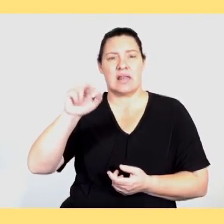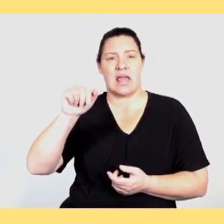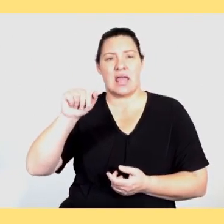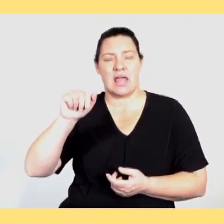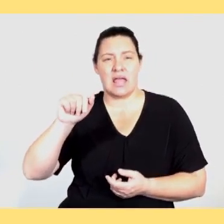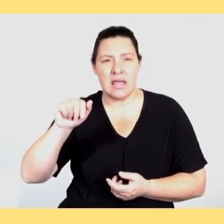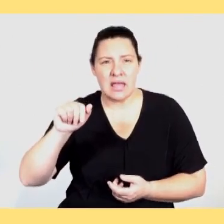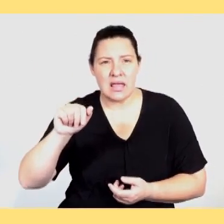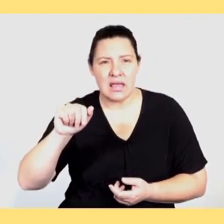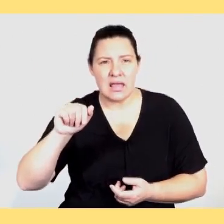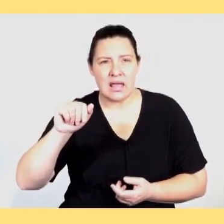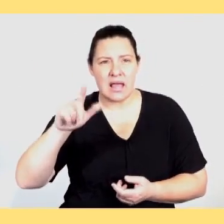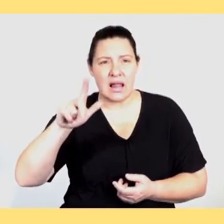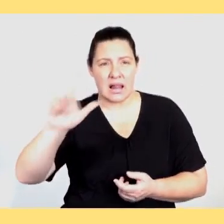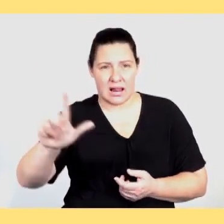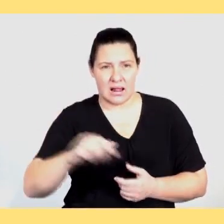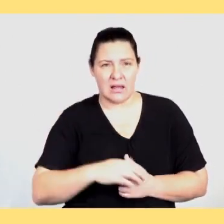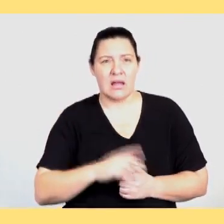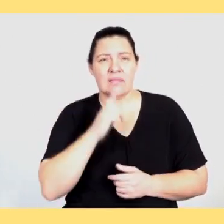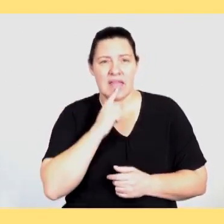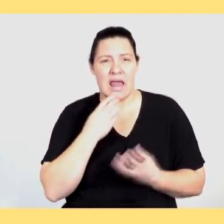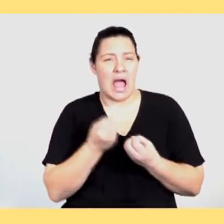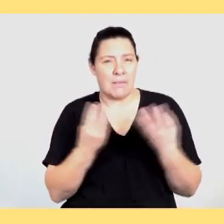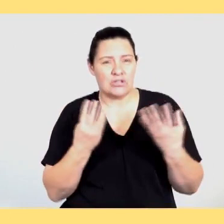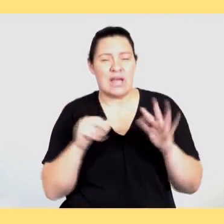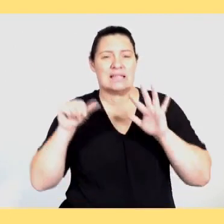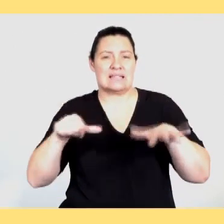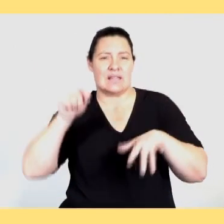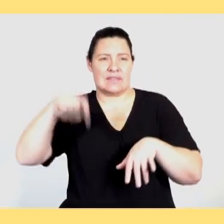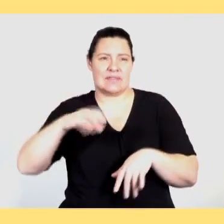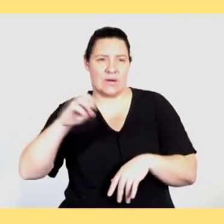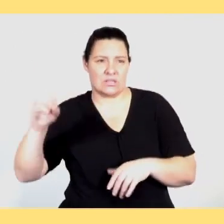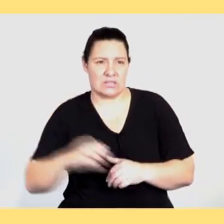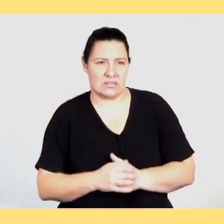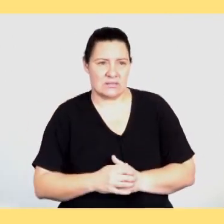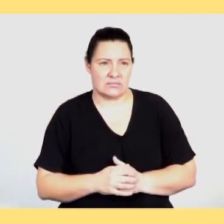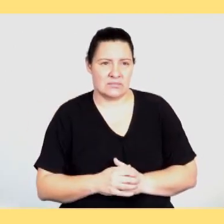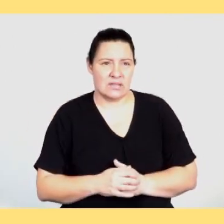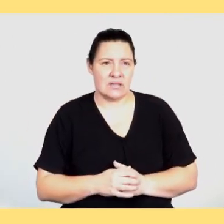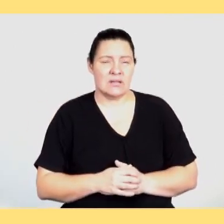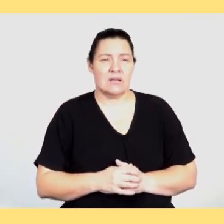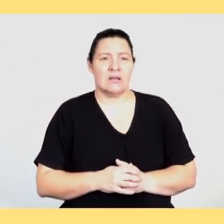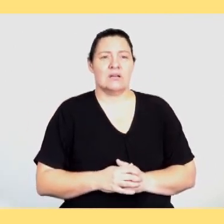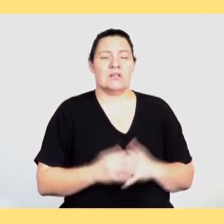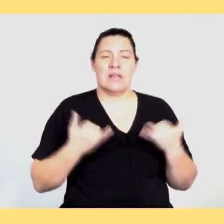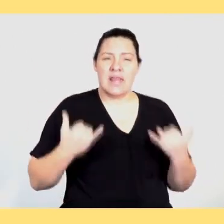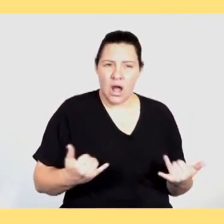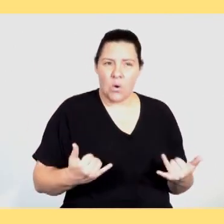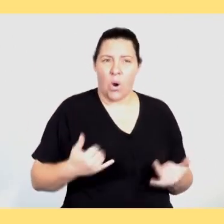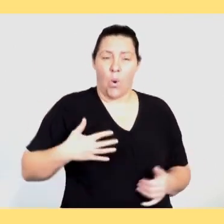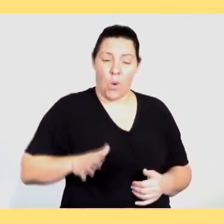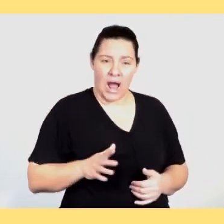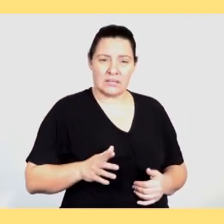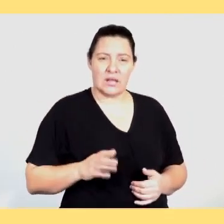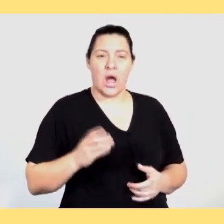Snail. And then the goods are for 16,000. So we come here, it's 16,000 on my sales. But